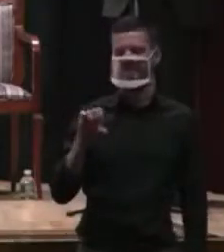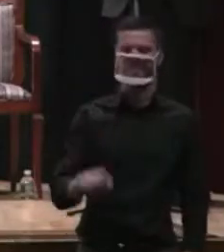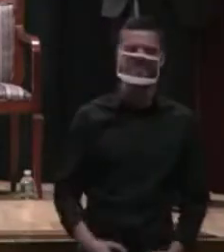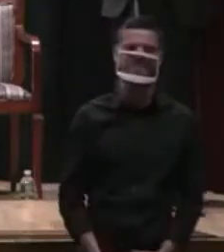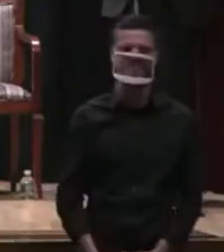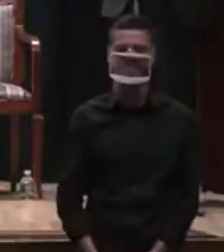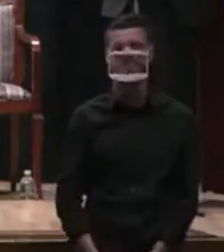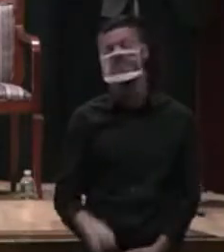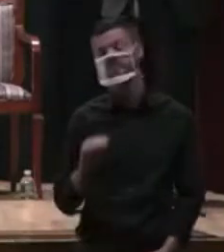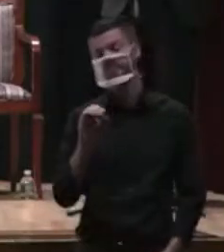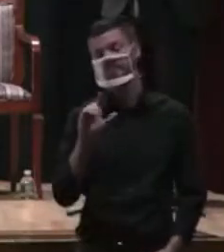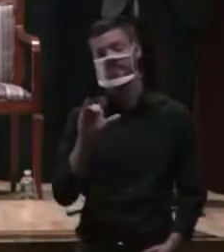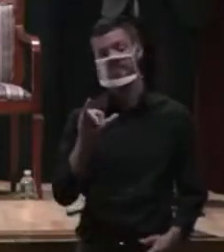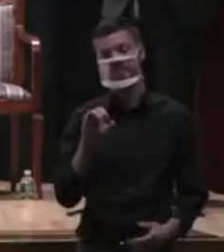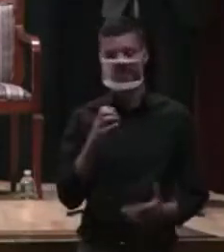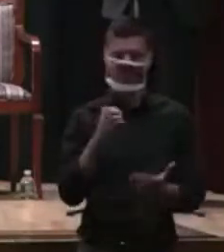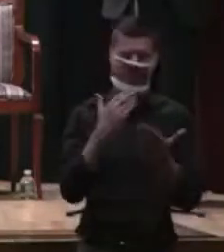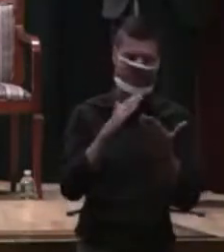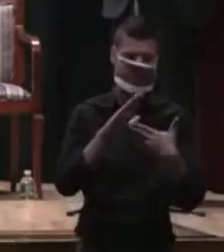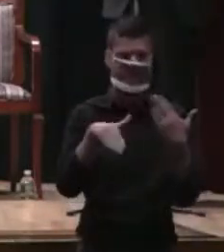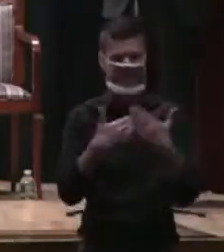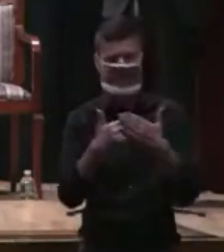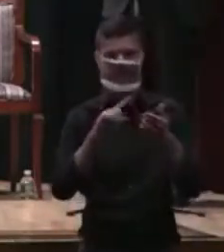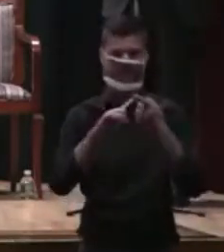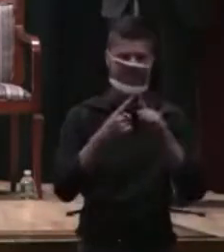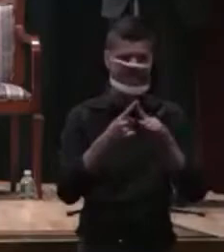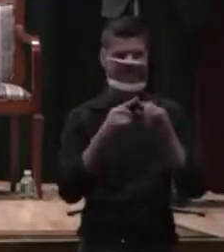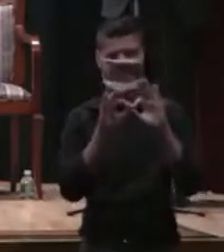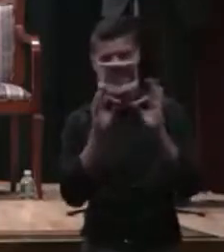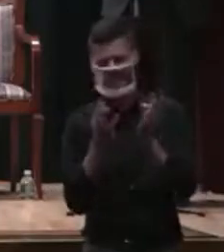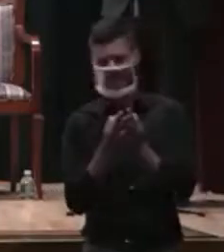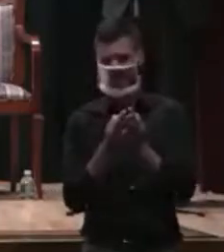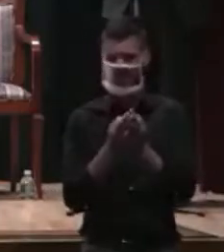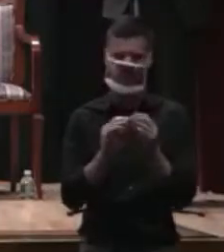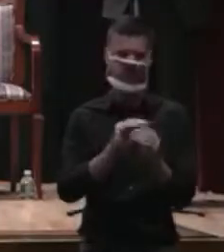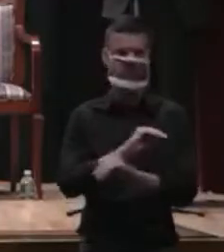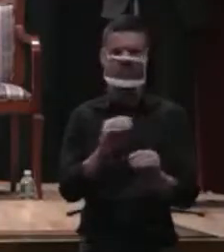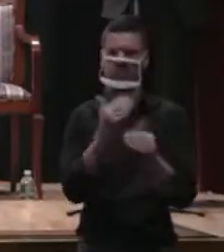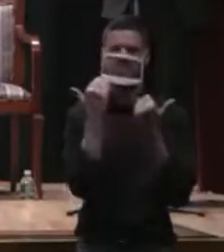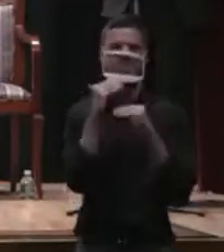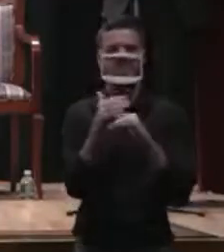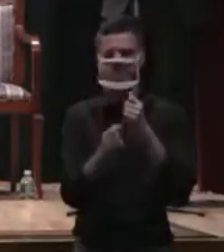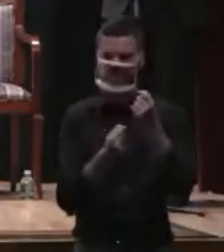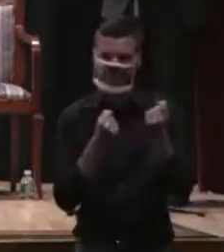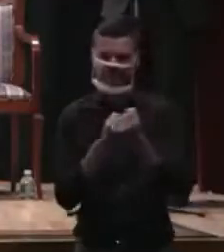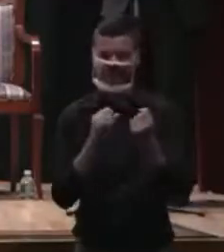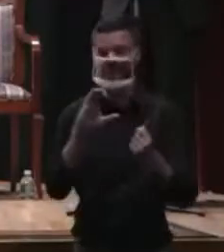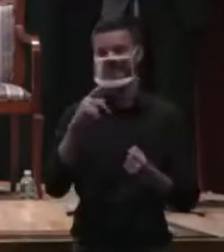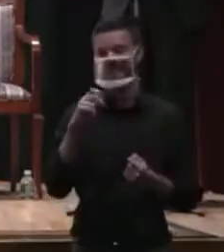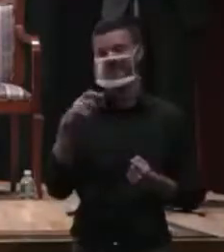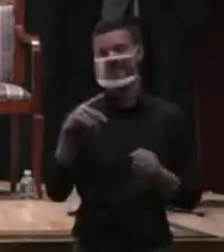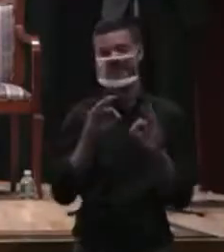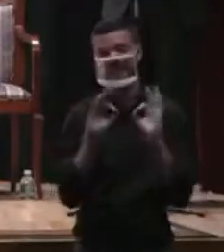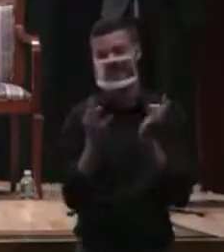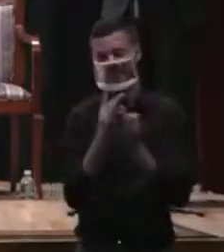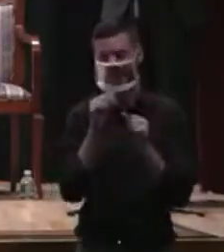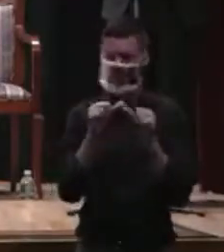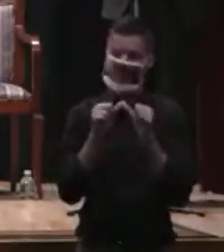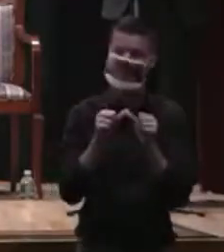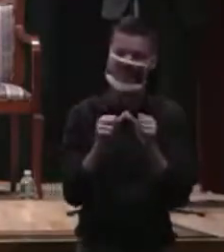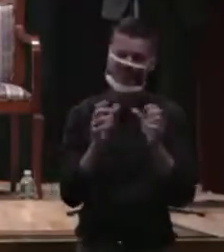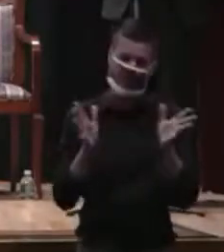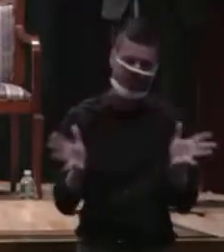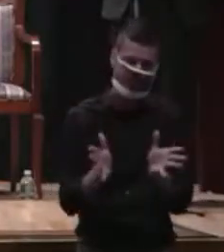Molly would like to thank all of her friends and family for their limitless support and patience, her CPEP family for their endless